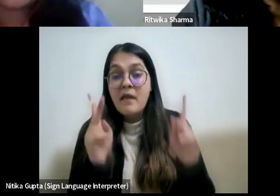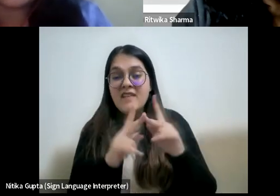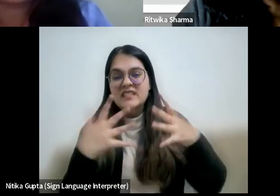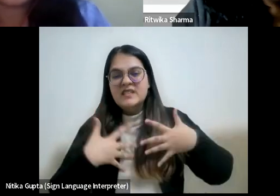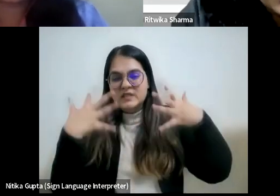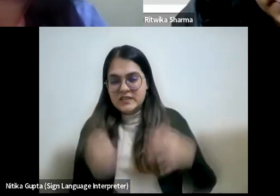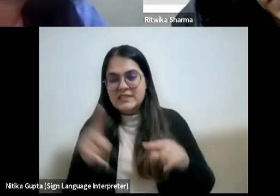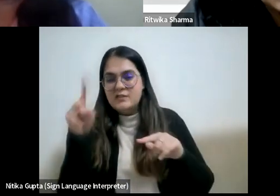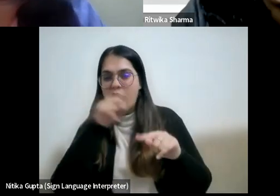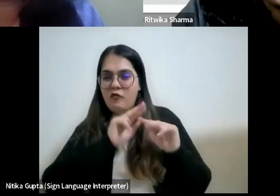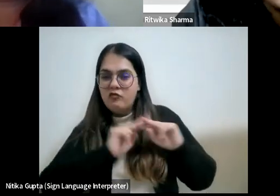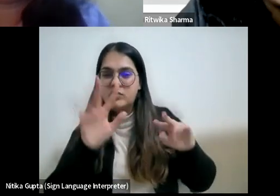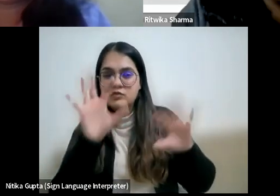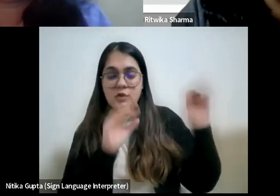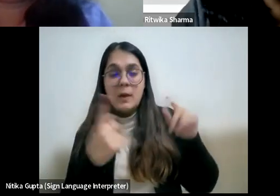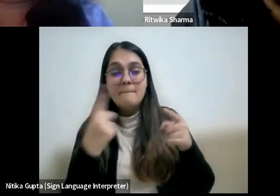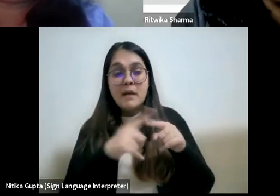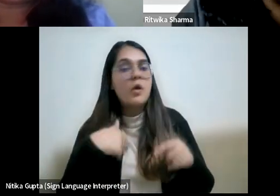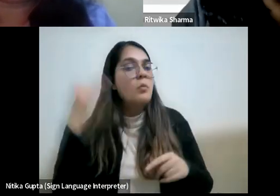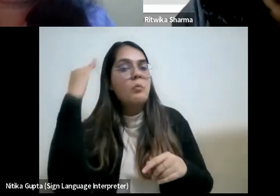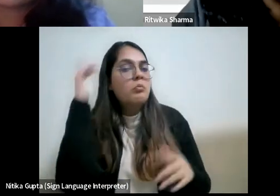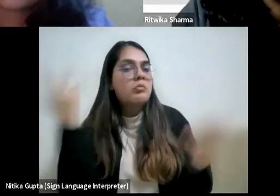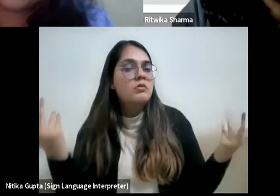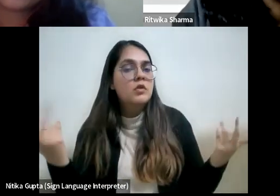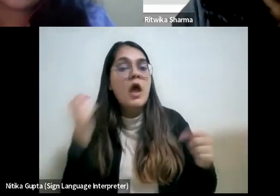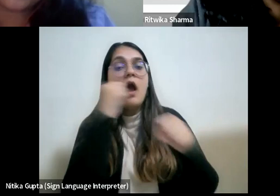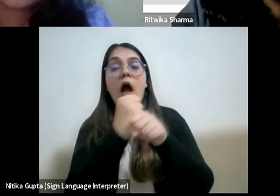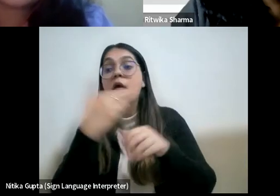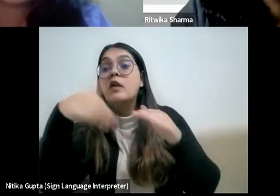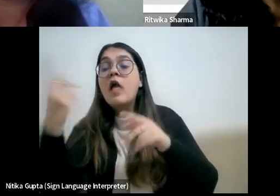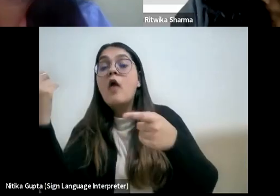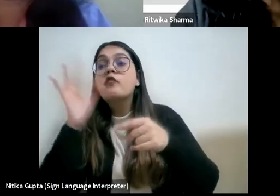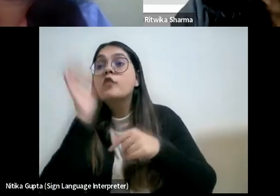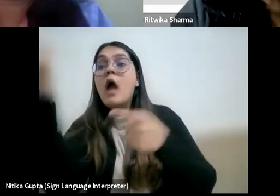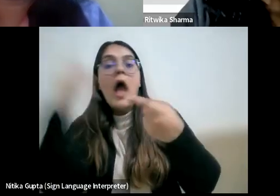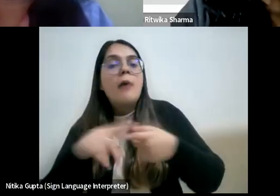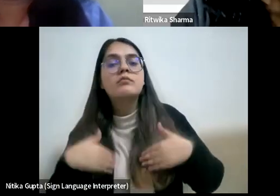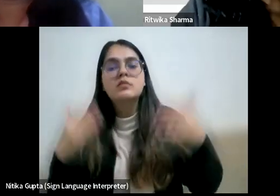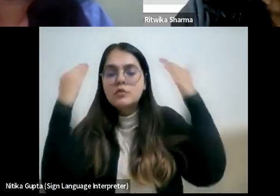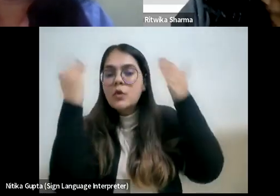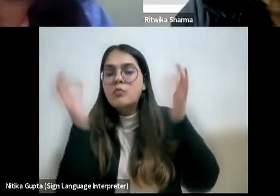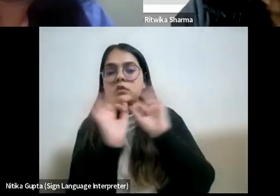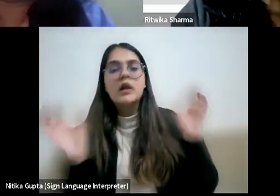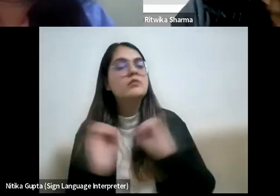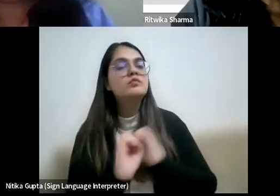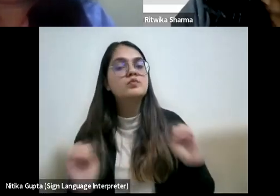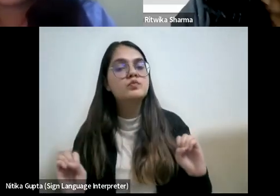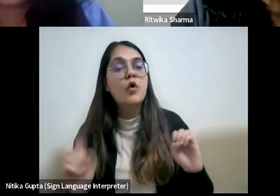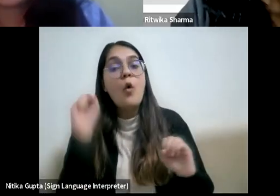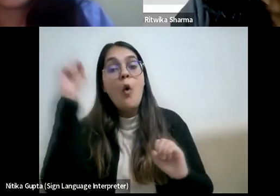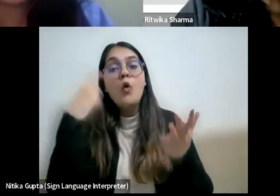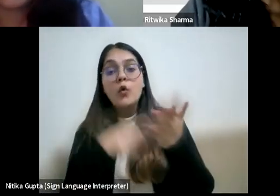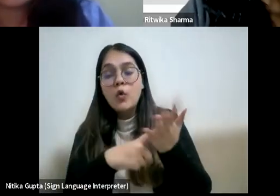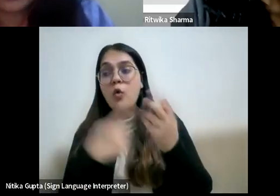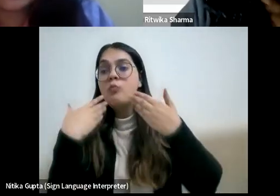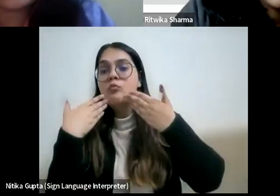call in a way, because we don't know what the government is going to come up with in terms of the rules and the